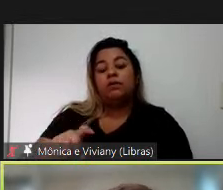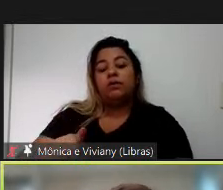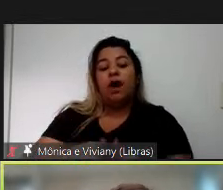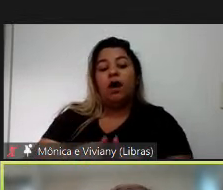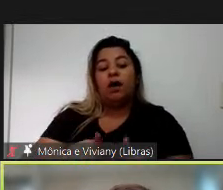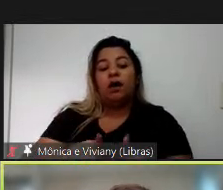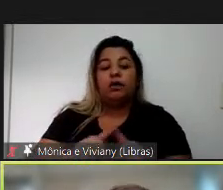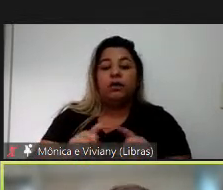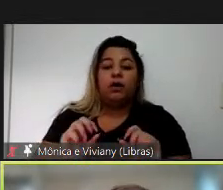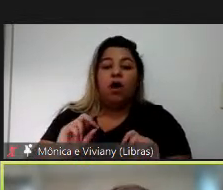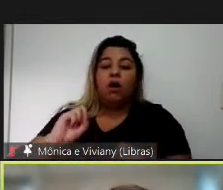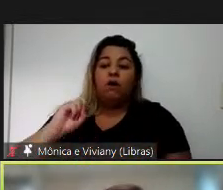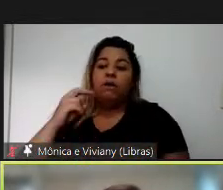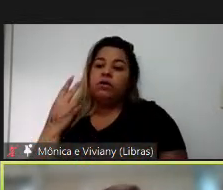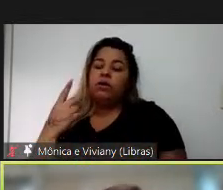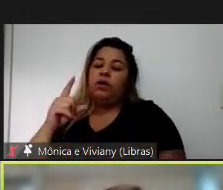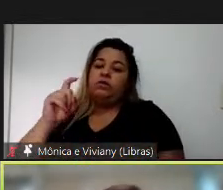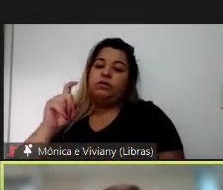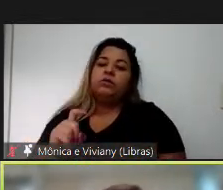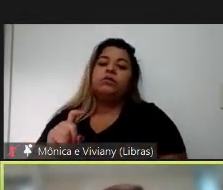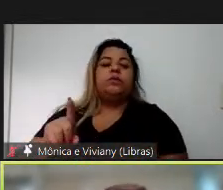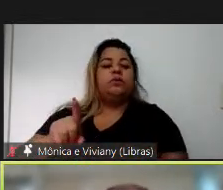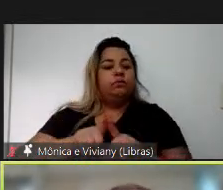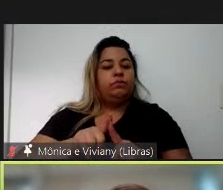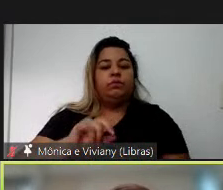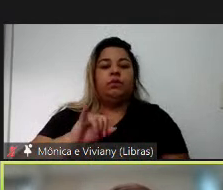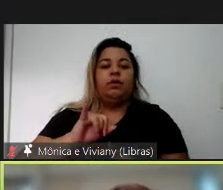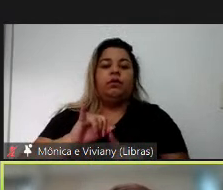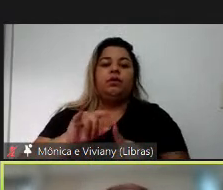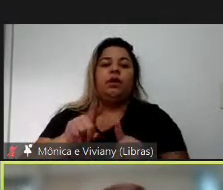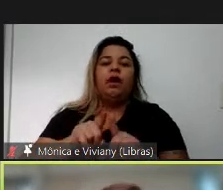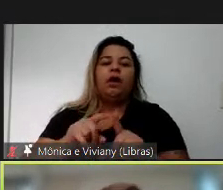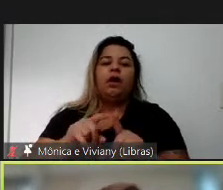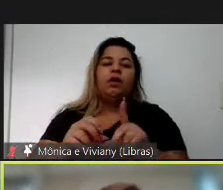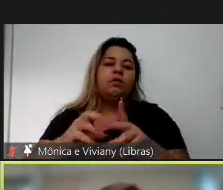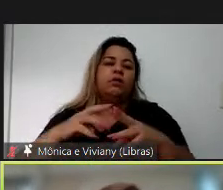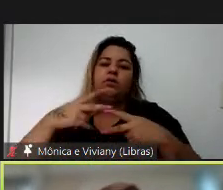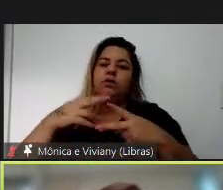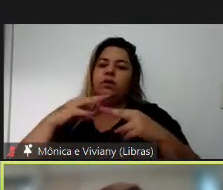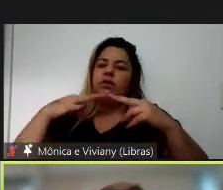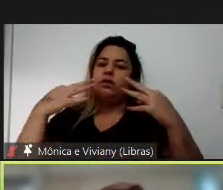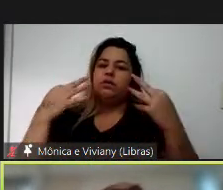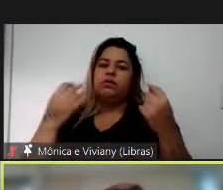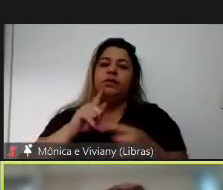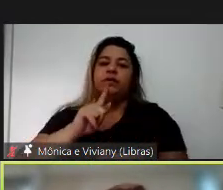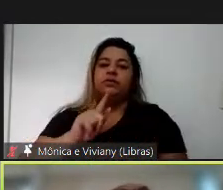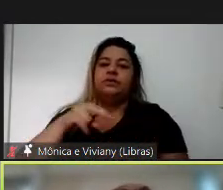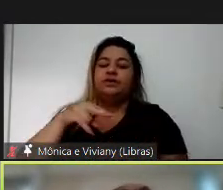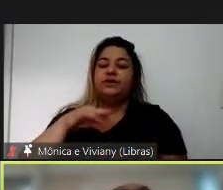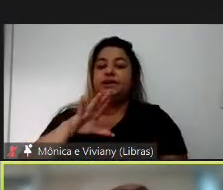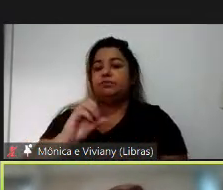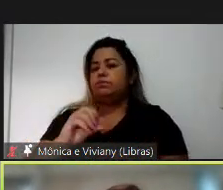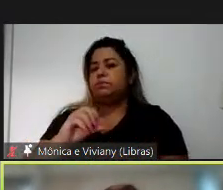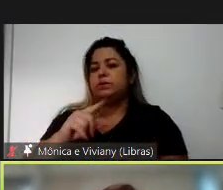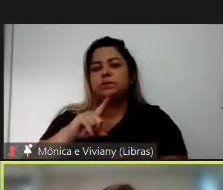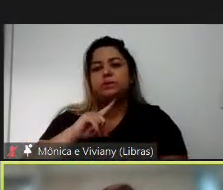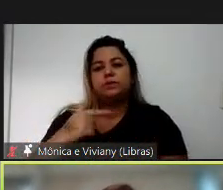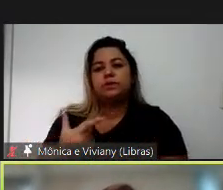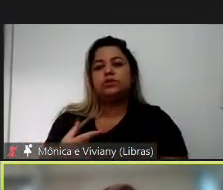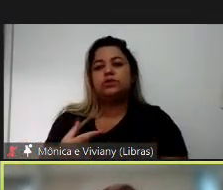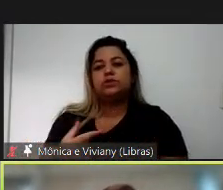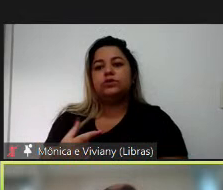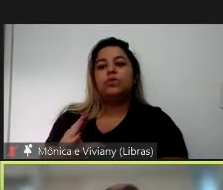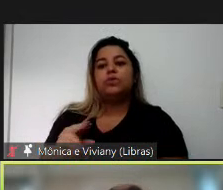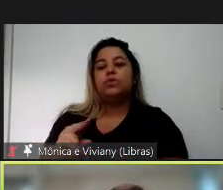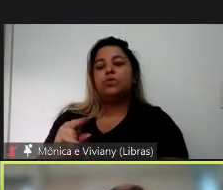These are divided in universal practices, which is pertinent for all of subjects, independent of their cost of